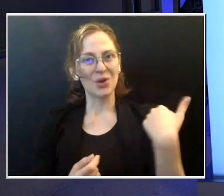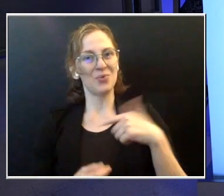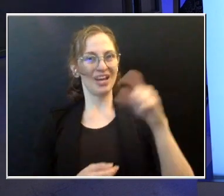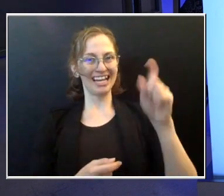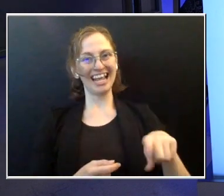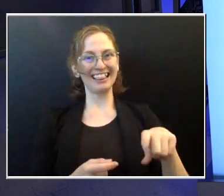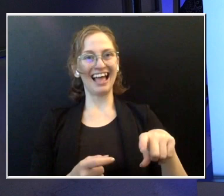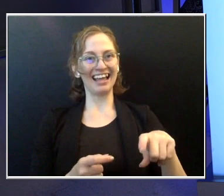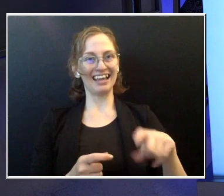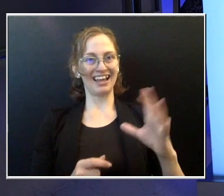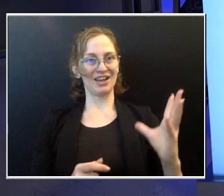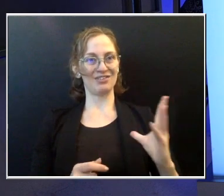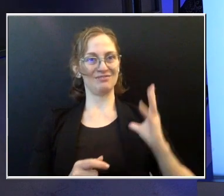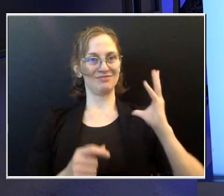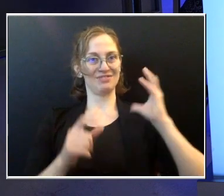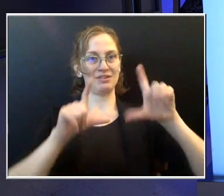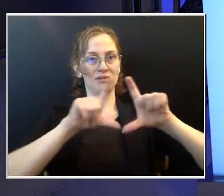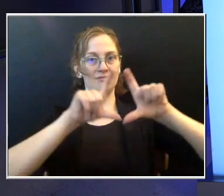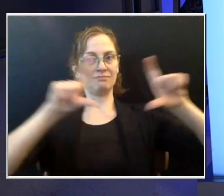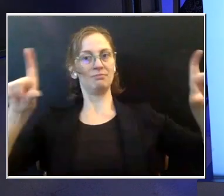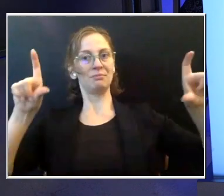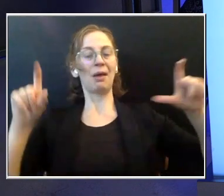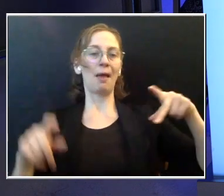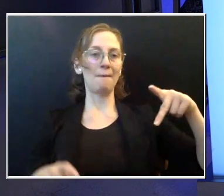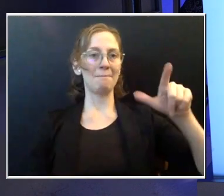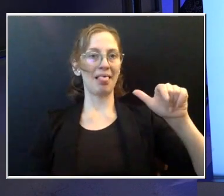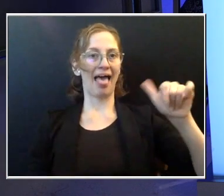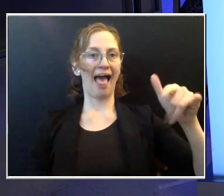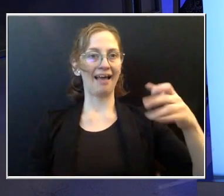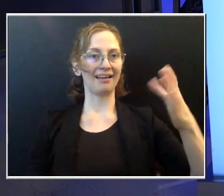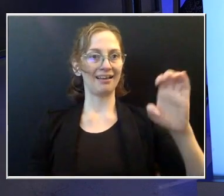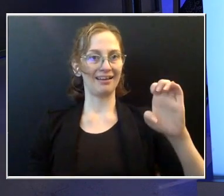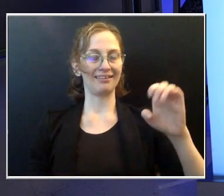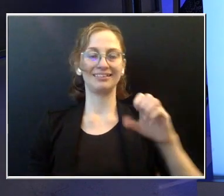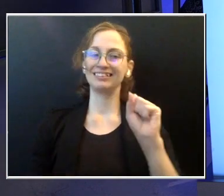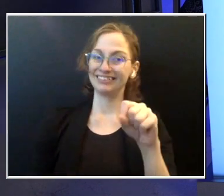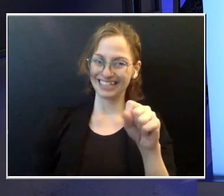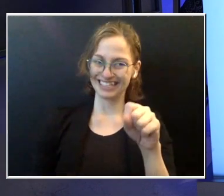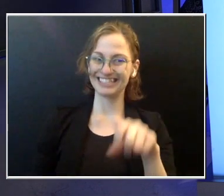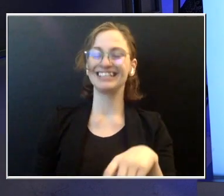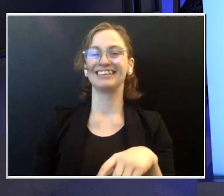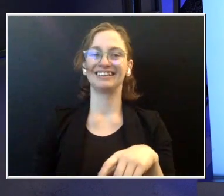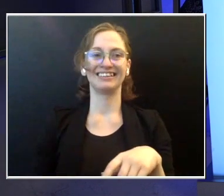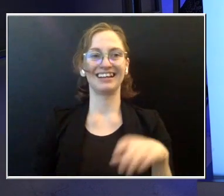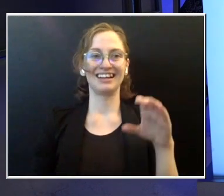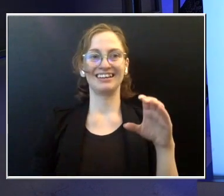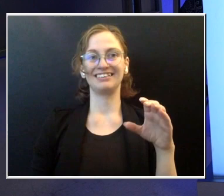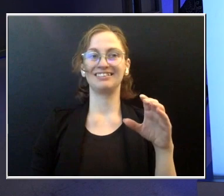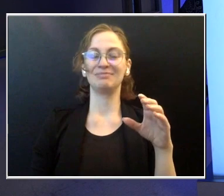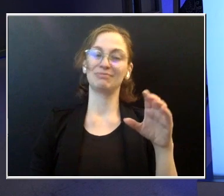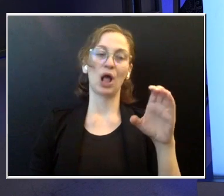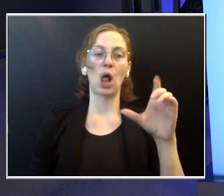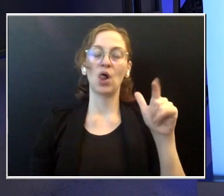about that. We need a more Claudia Hubbard, honorary treatment room. That recliner is still in that room. Yes. Yeah. I love that, starting a trend. Yeah.